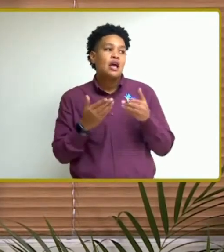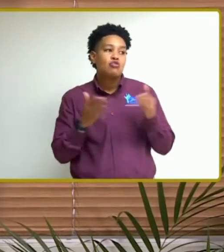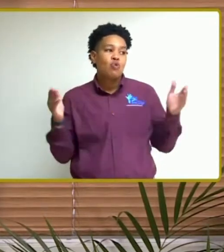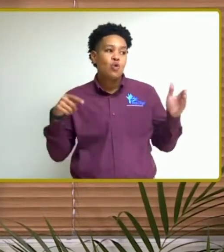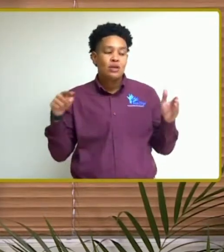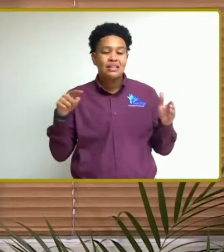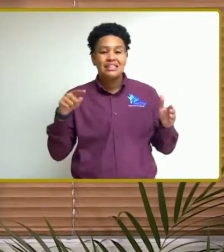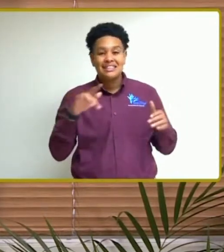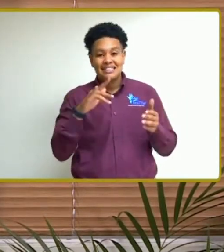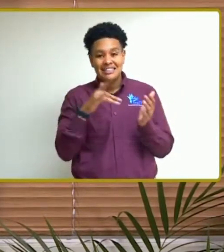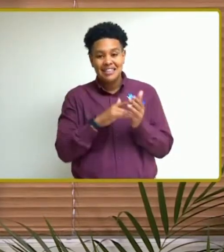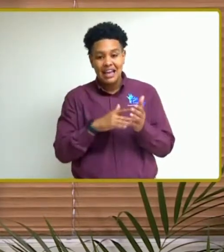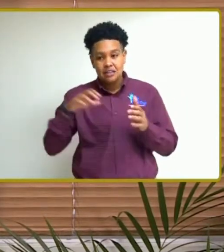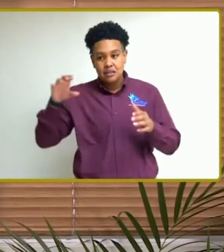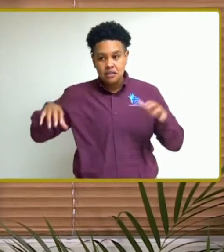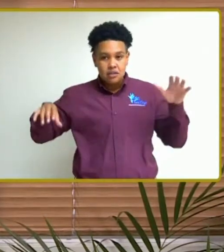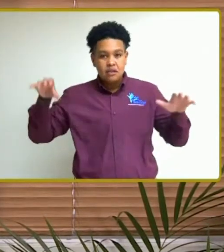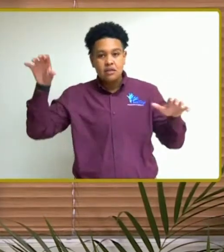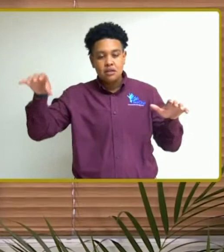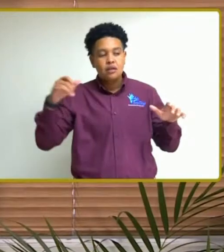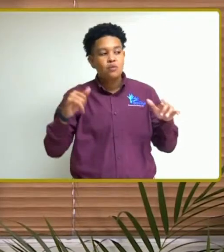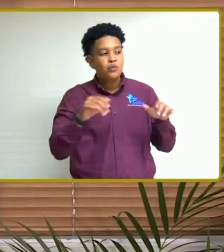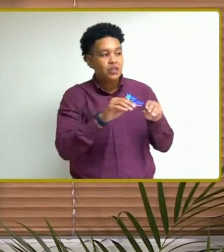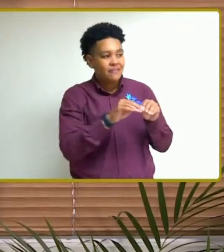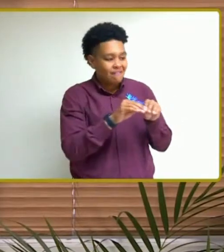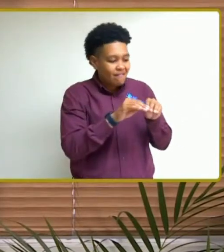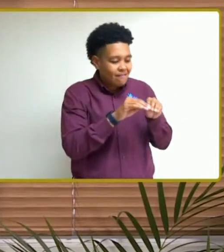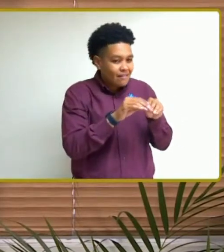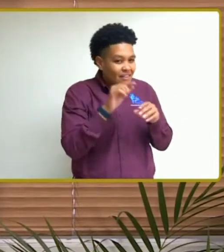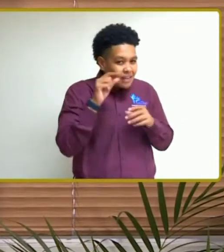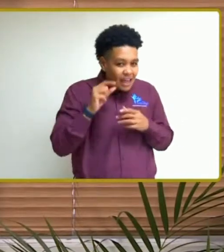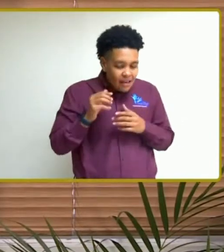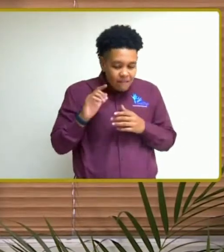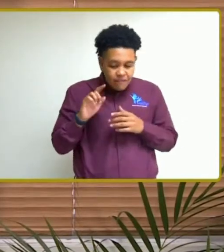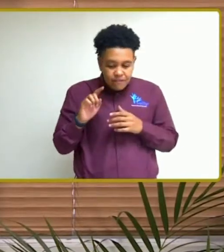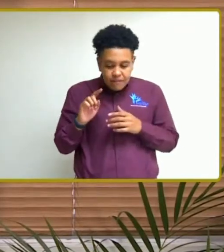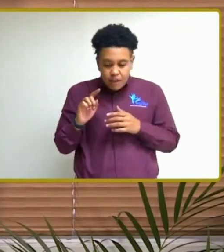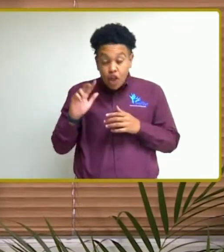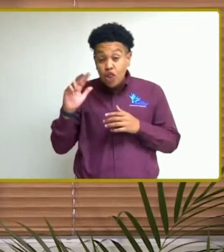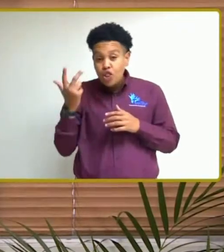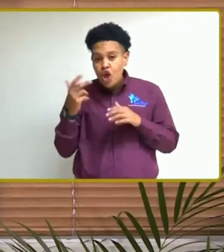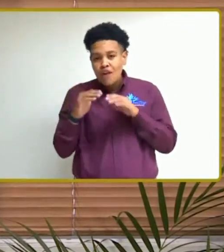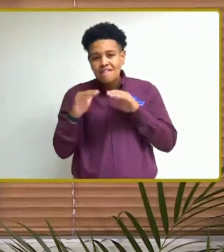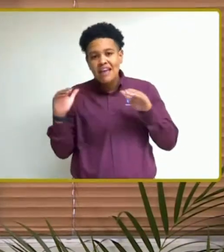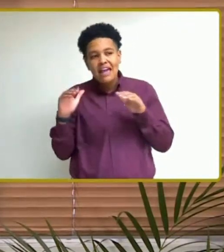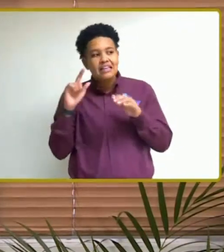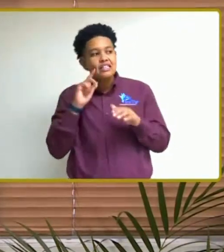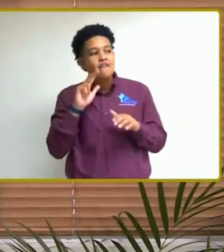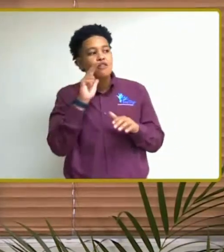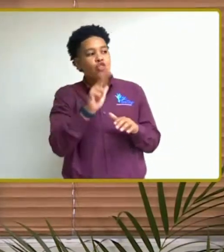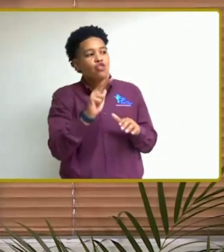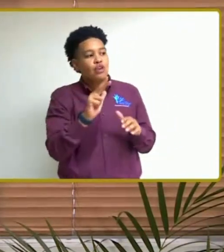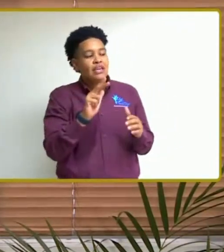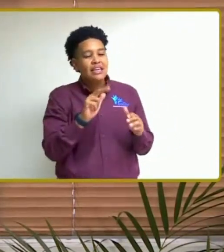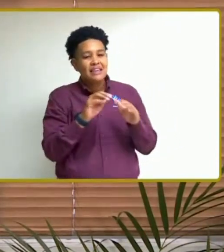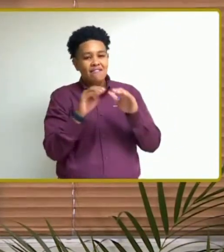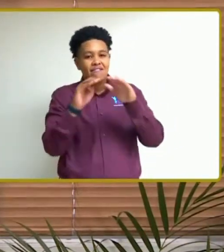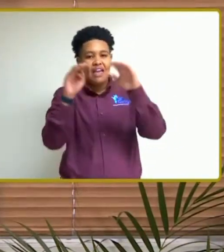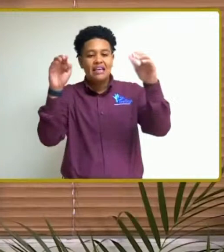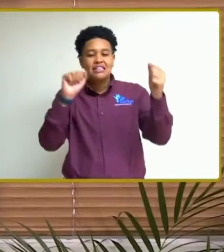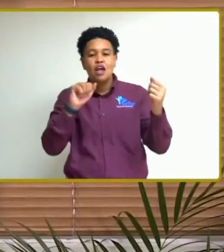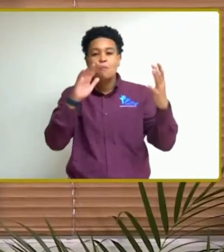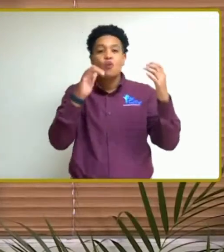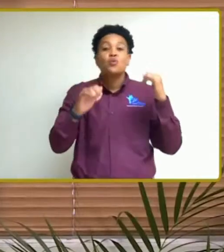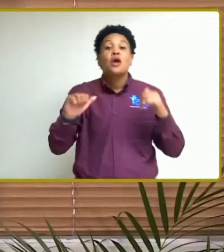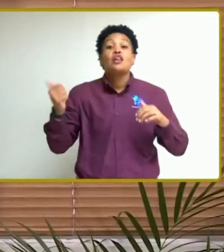blitz centers, which is a phase, the third phase of the three-phase approach, with hopefully